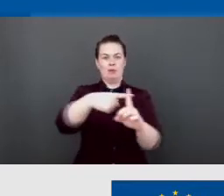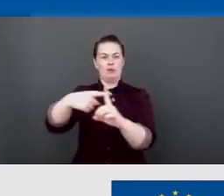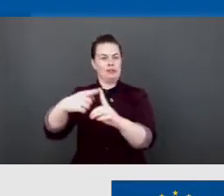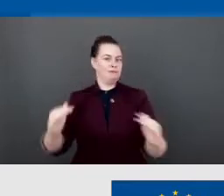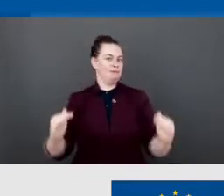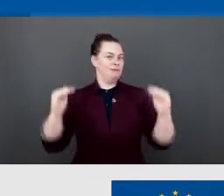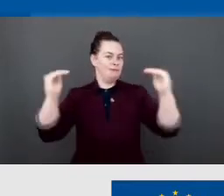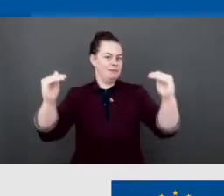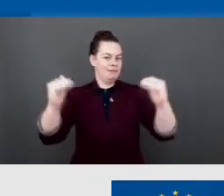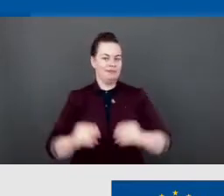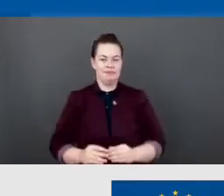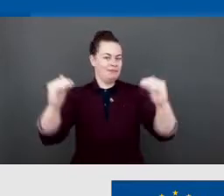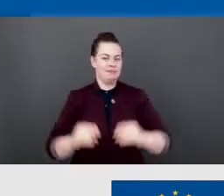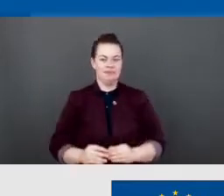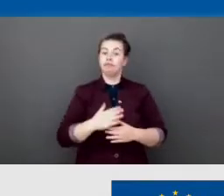impacts.